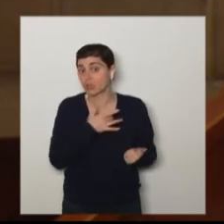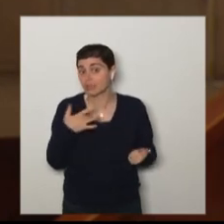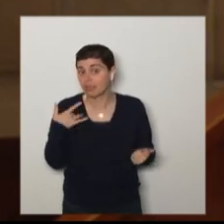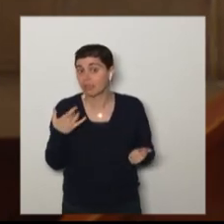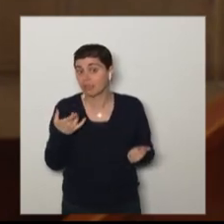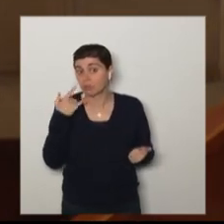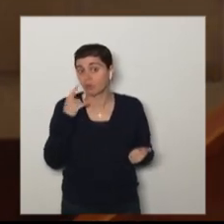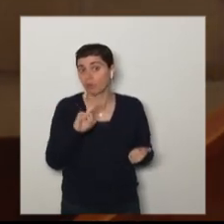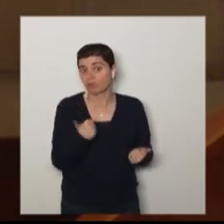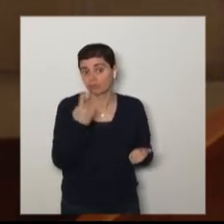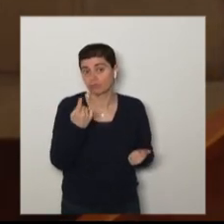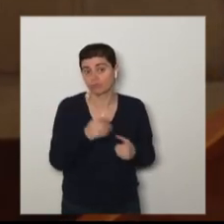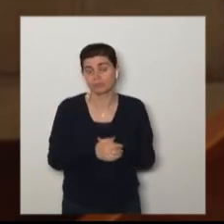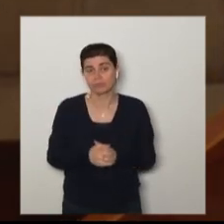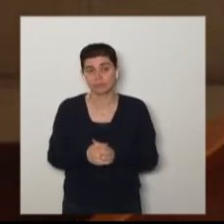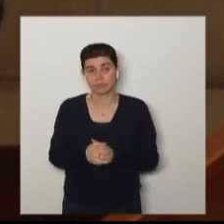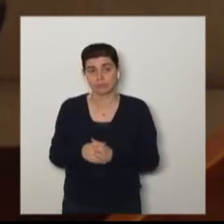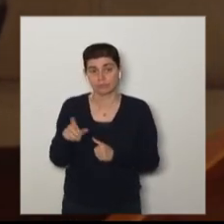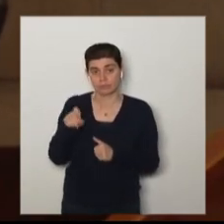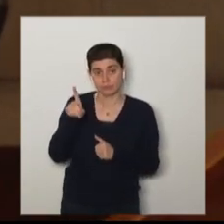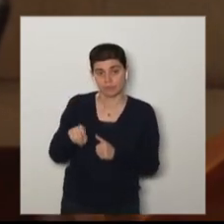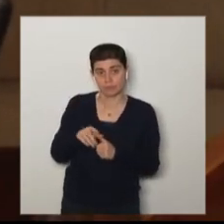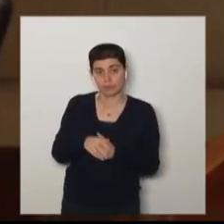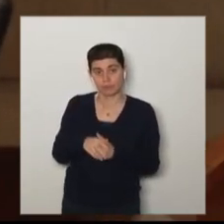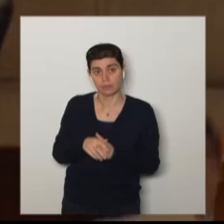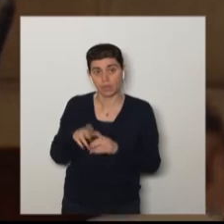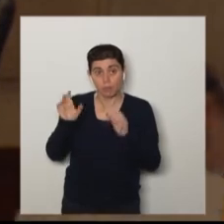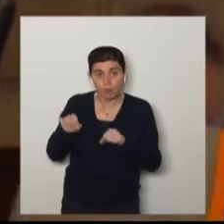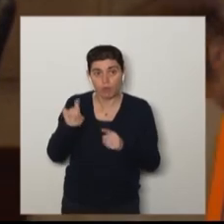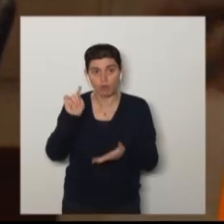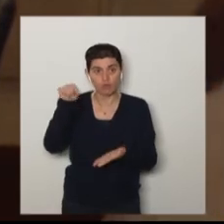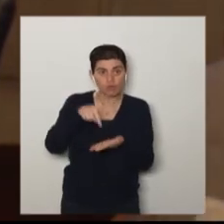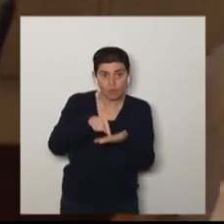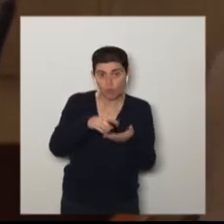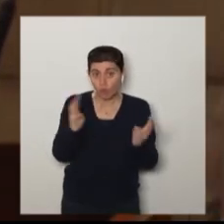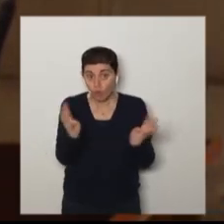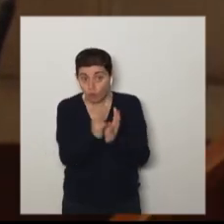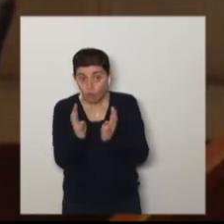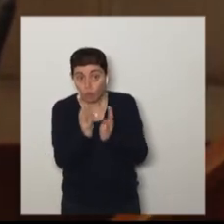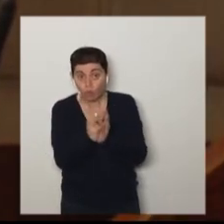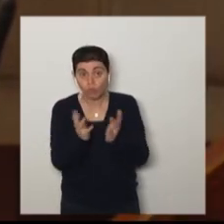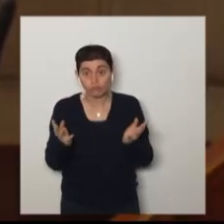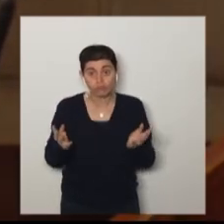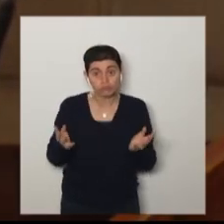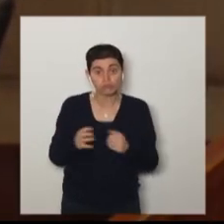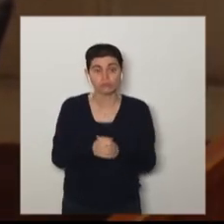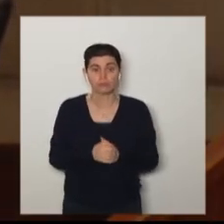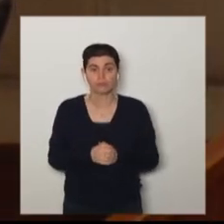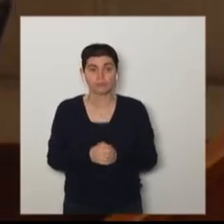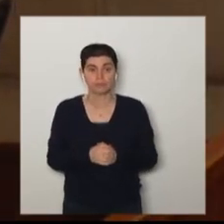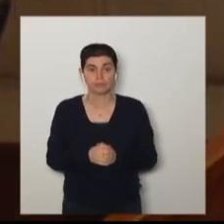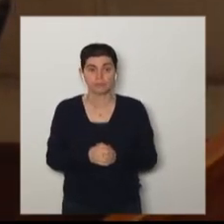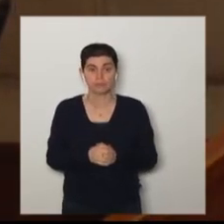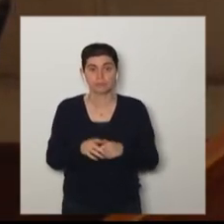to meet and to inspire and motivate too, because this is mm-hmm. two main things. And tools that can